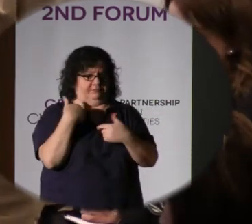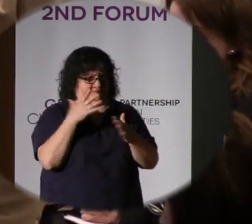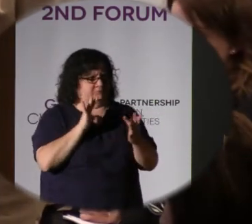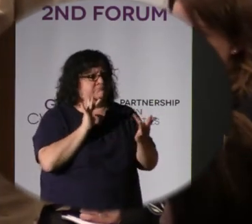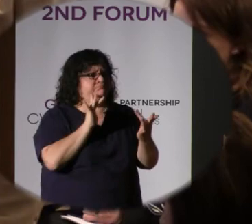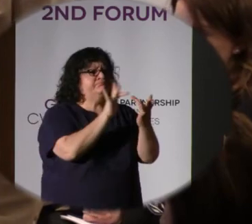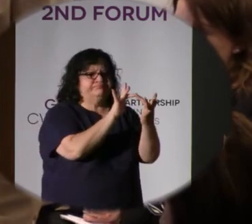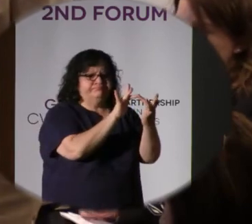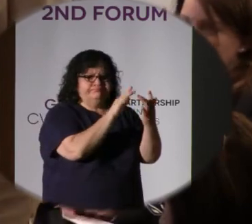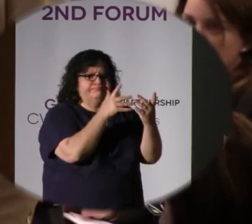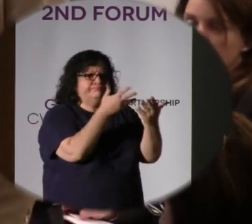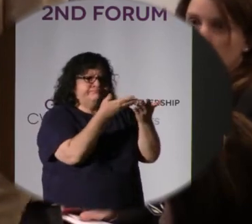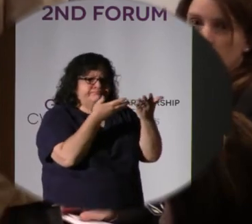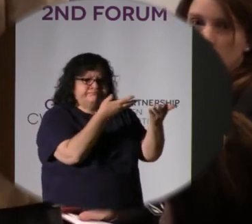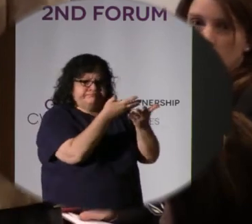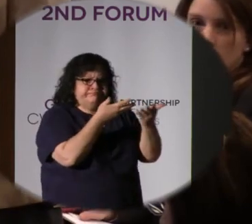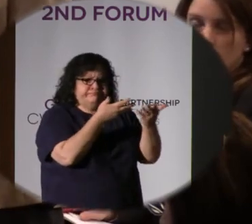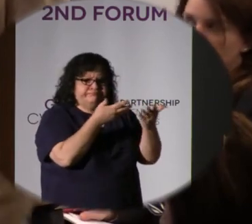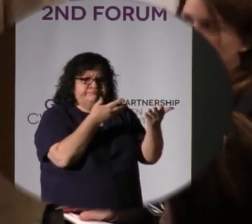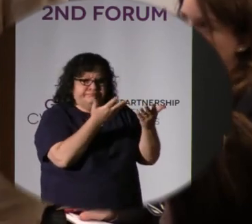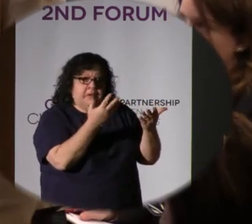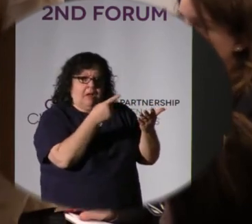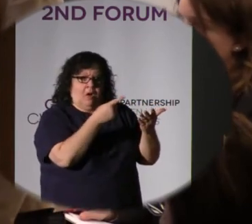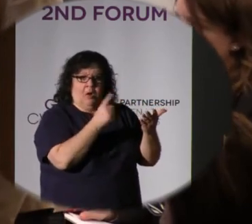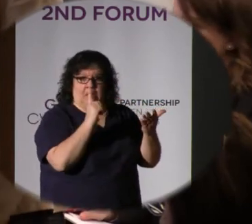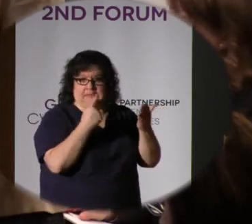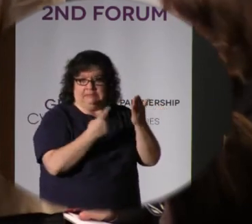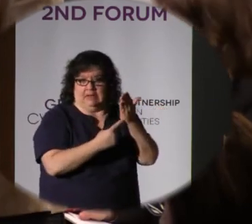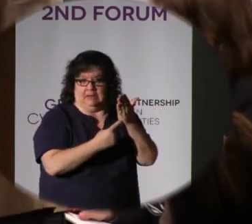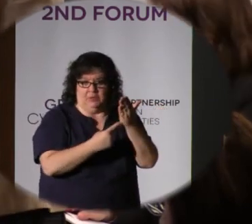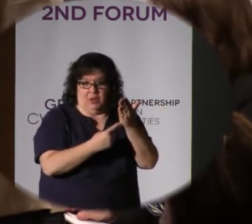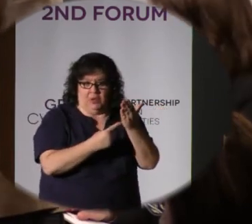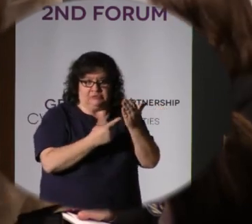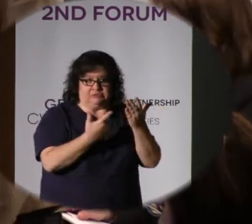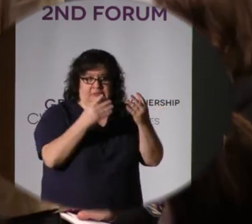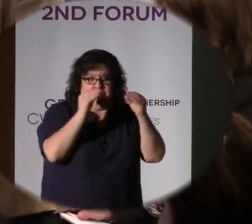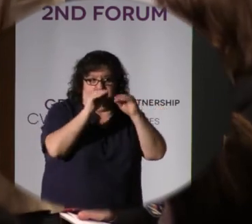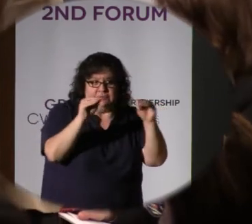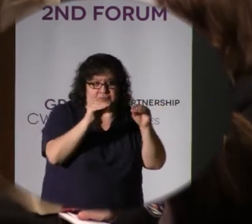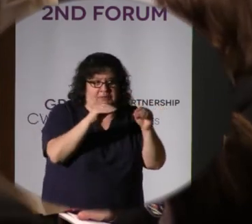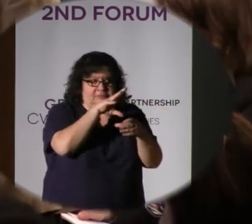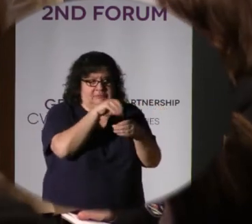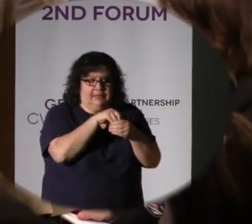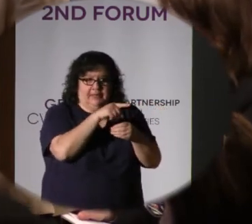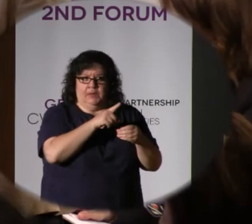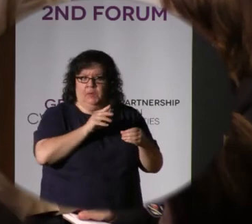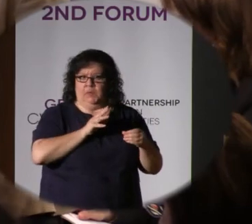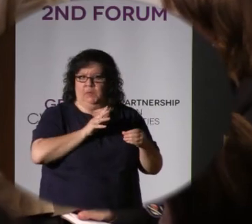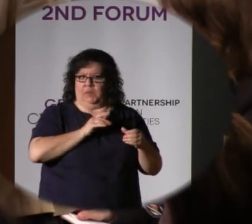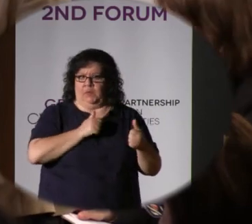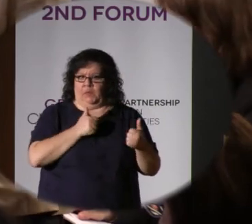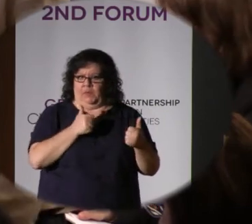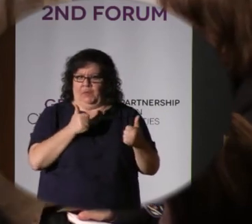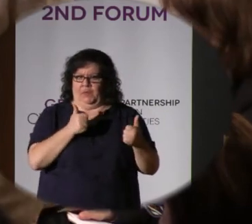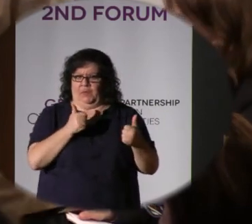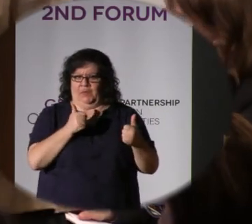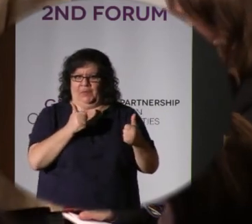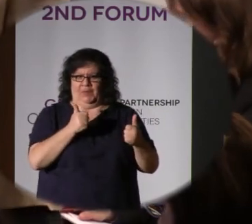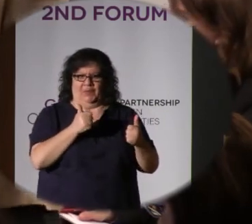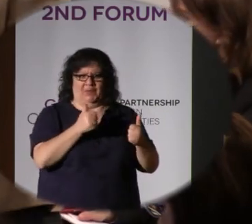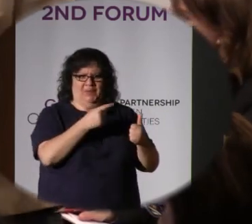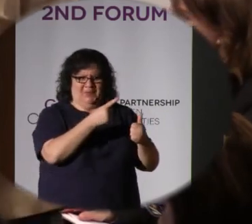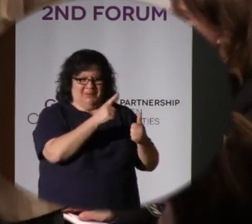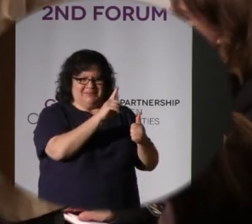special needs education. The use of technology, obviously, as an accommodation, but also as a tool for pedagogy, for inclusive